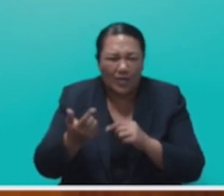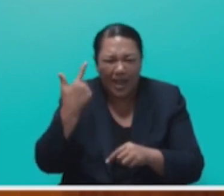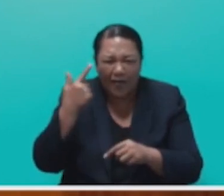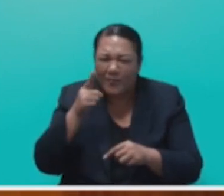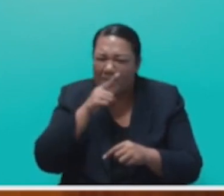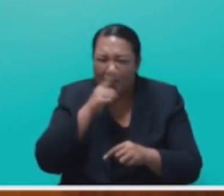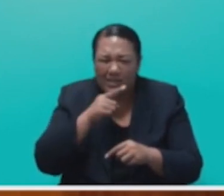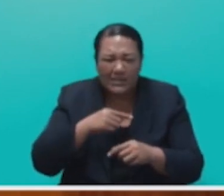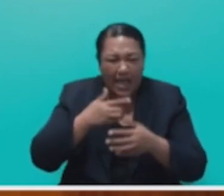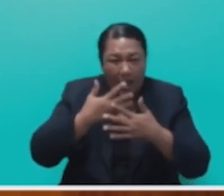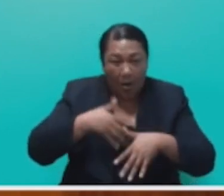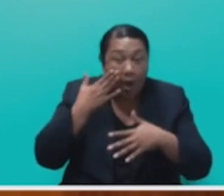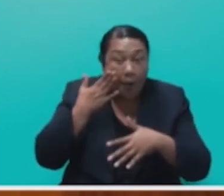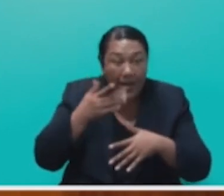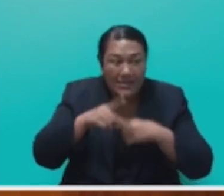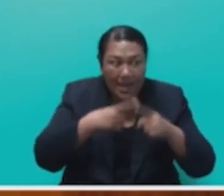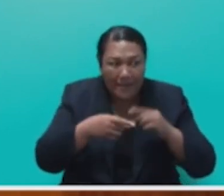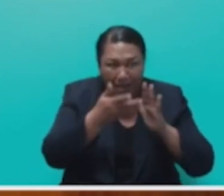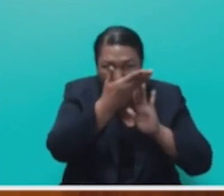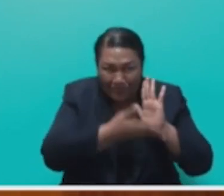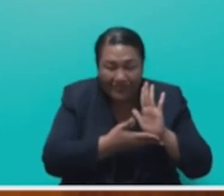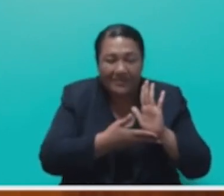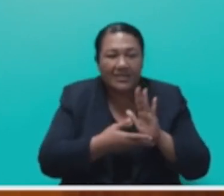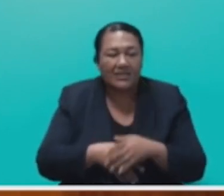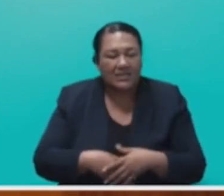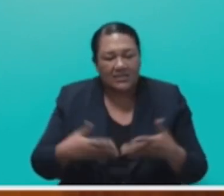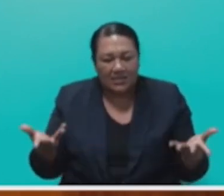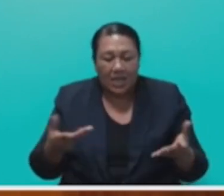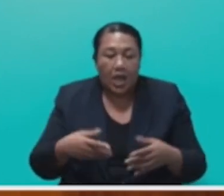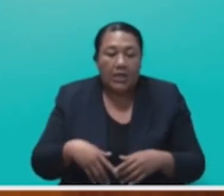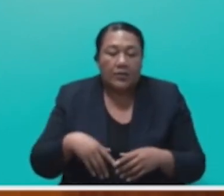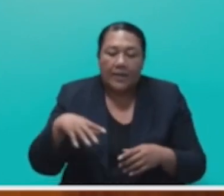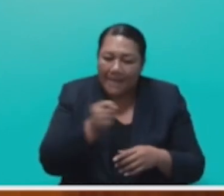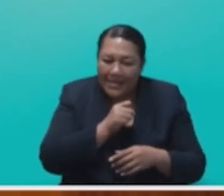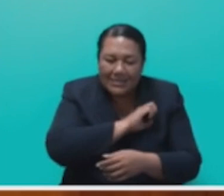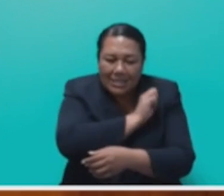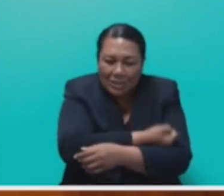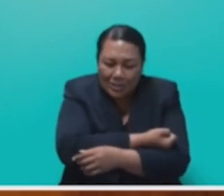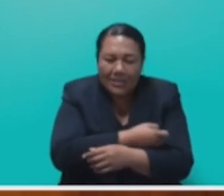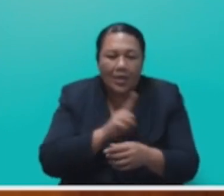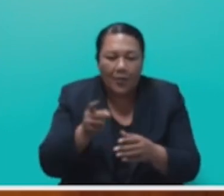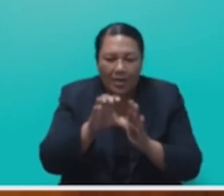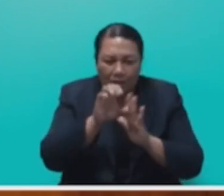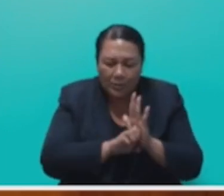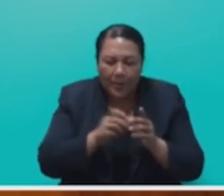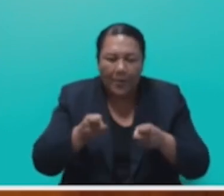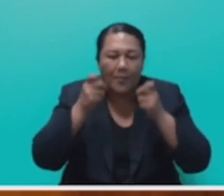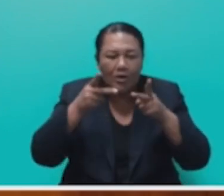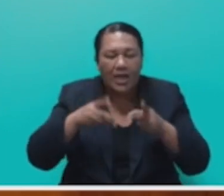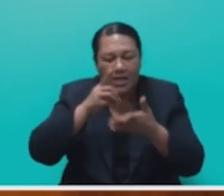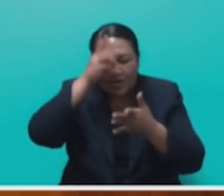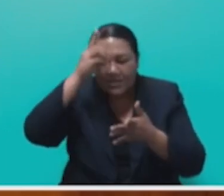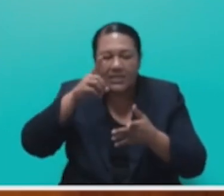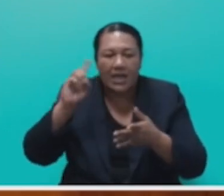it is important to strengthen the institutions that uphold these principles. We need to promote education and awareness about the importance